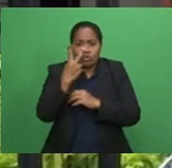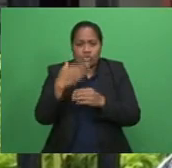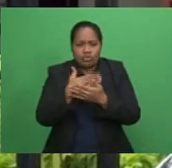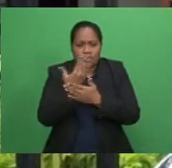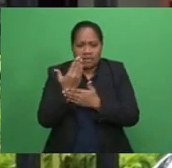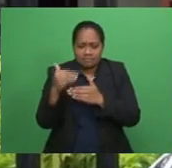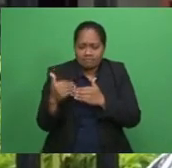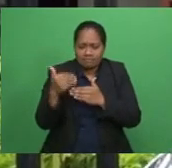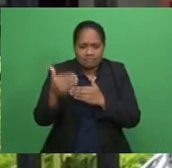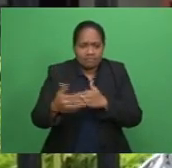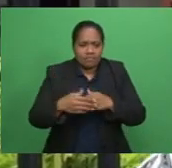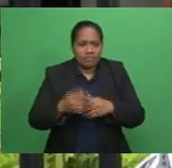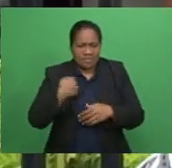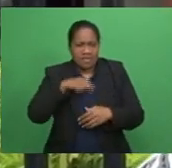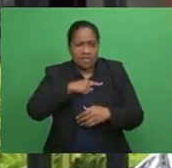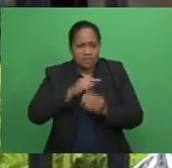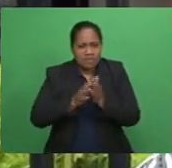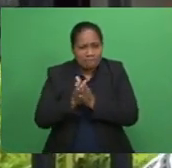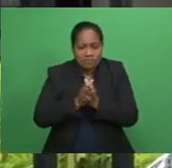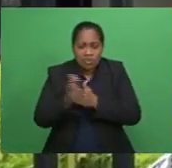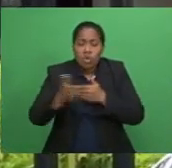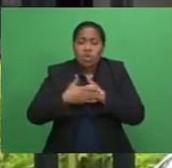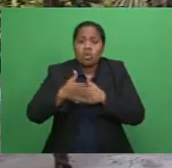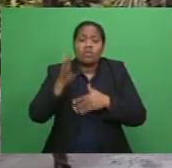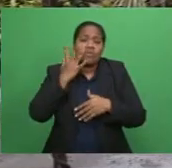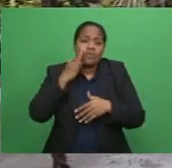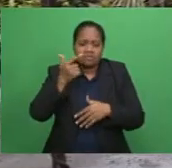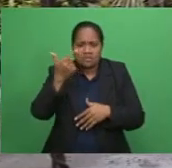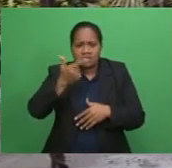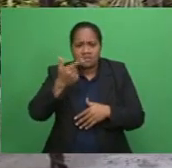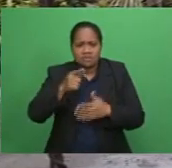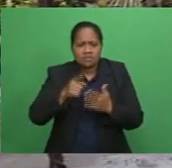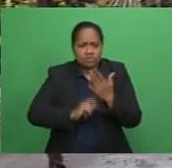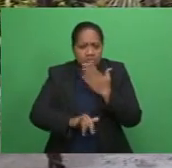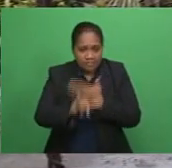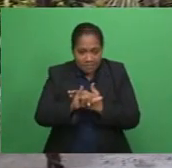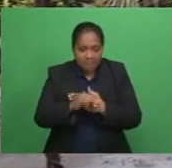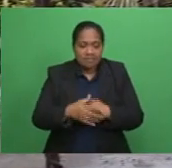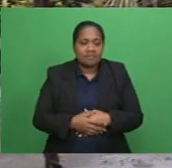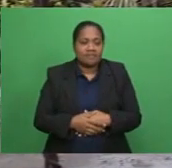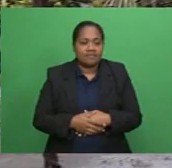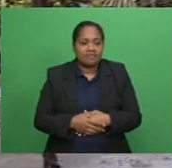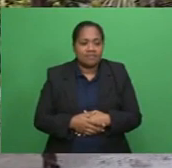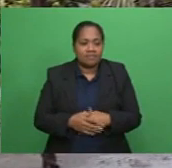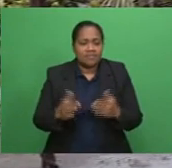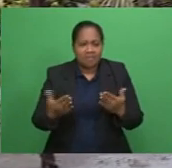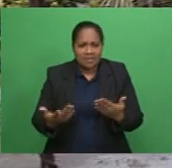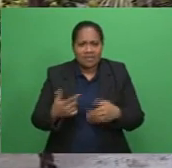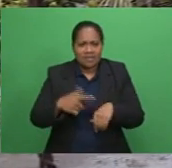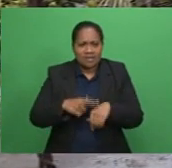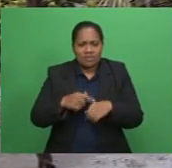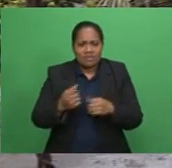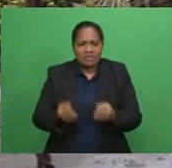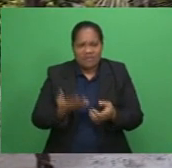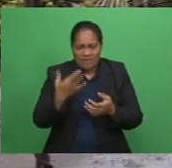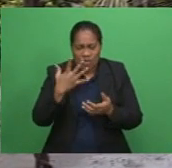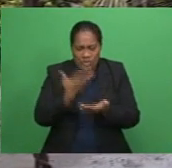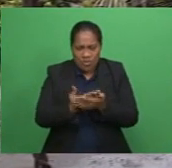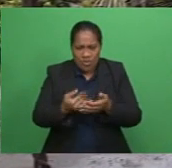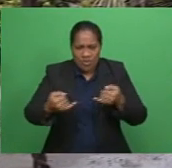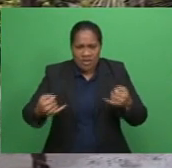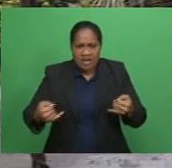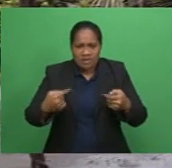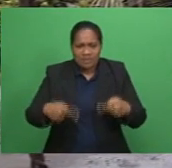it on the 17th of July. This is timely for lifters gearing up for the online competition organized